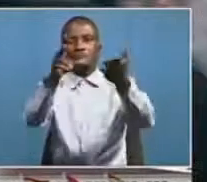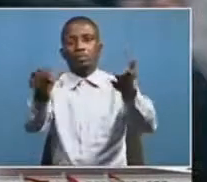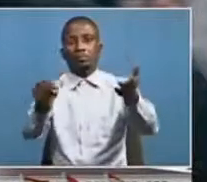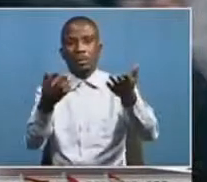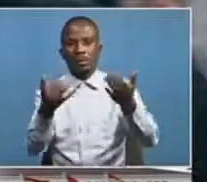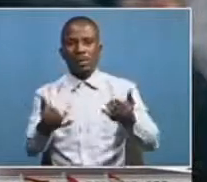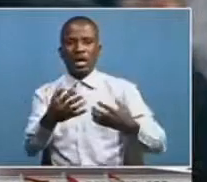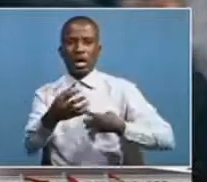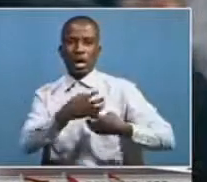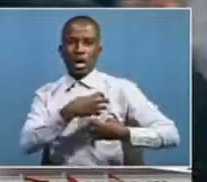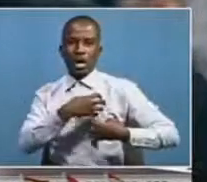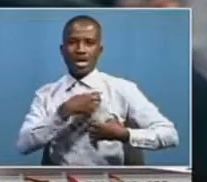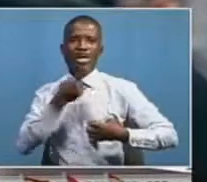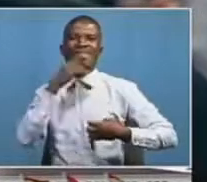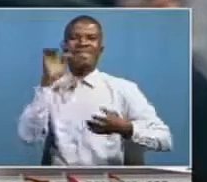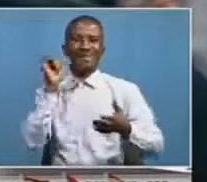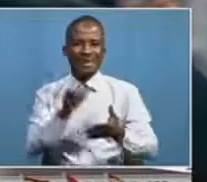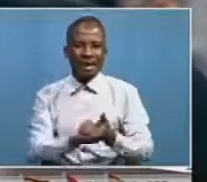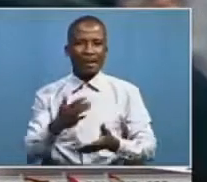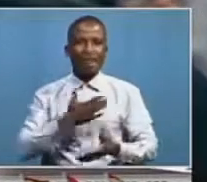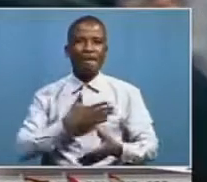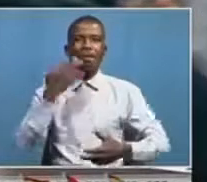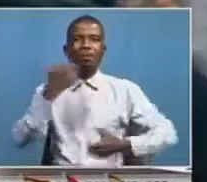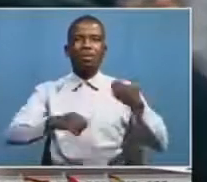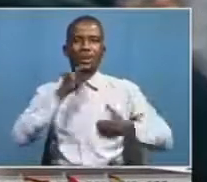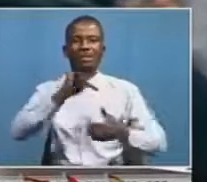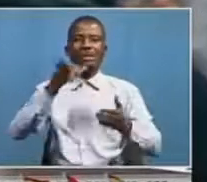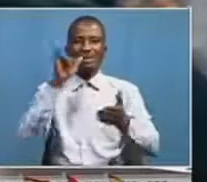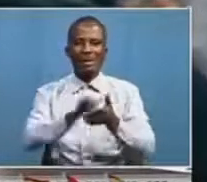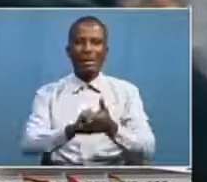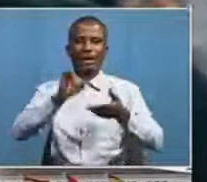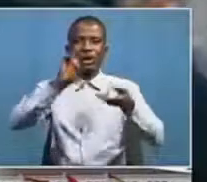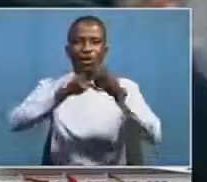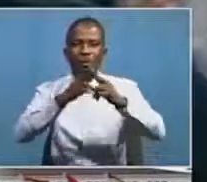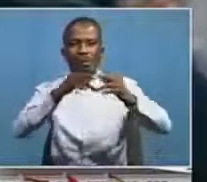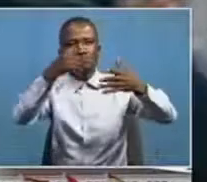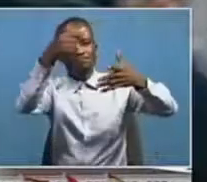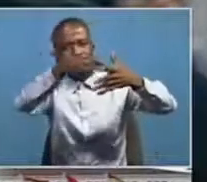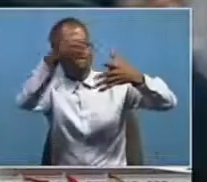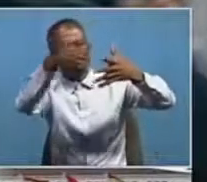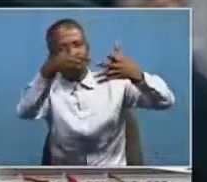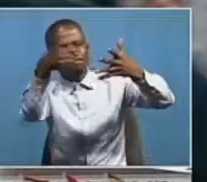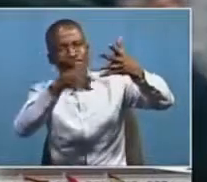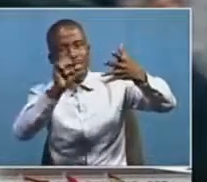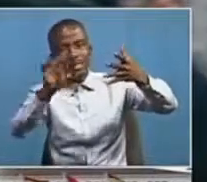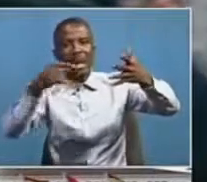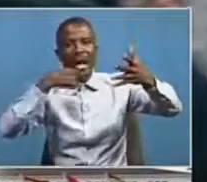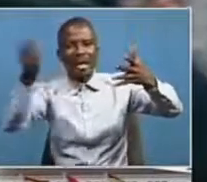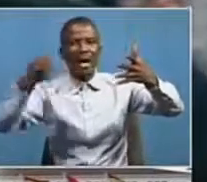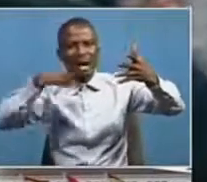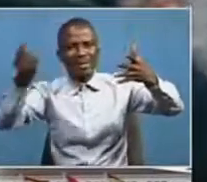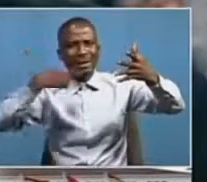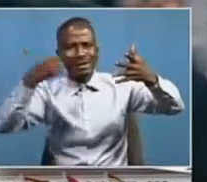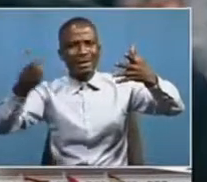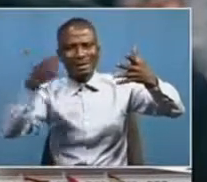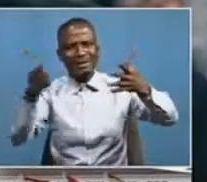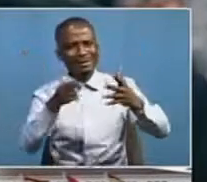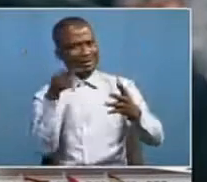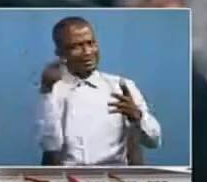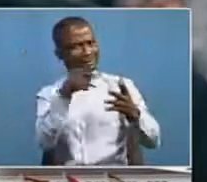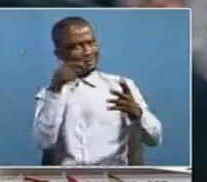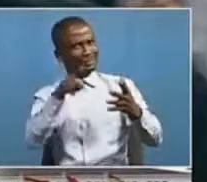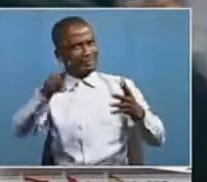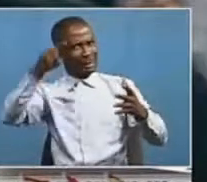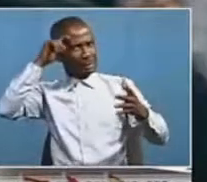Petitioner's case simply is that the figures or data declared by the chairperson of the first respondent as the valid votes cast